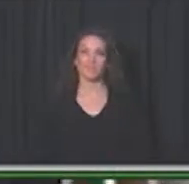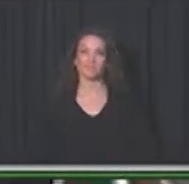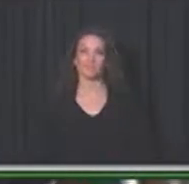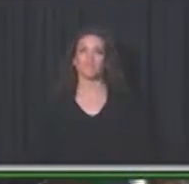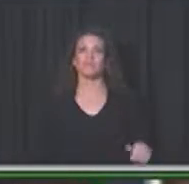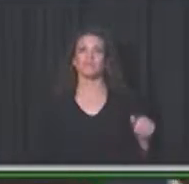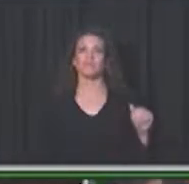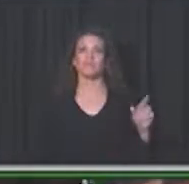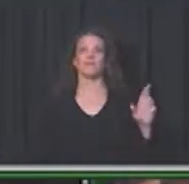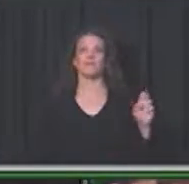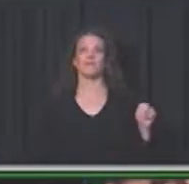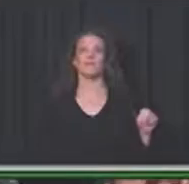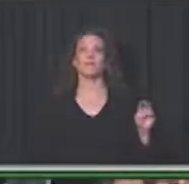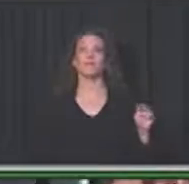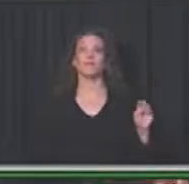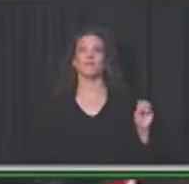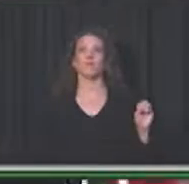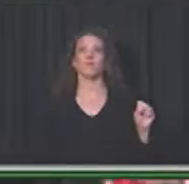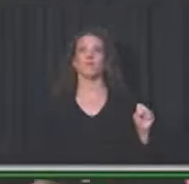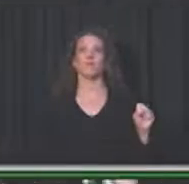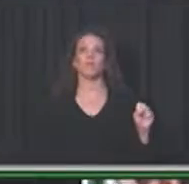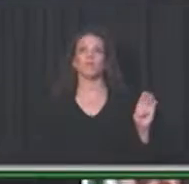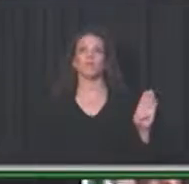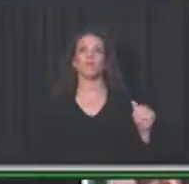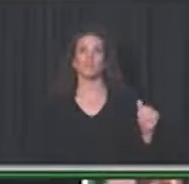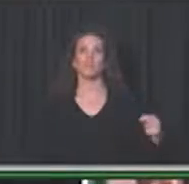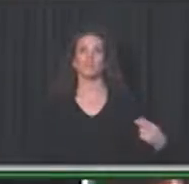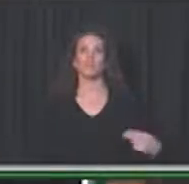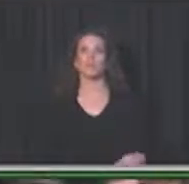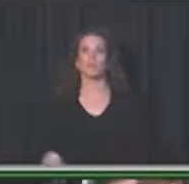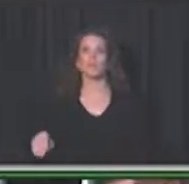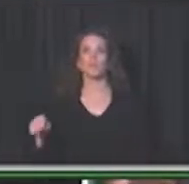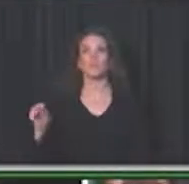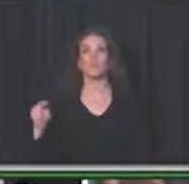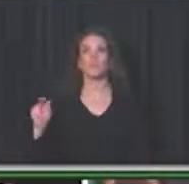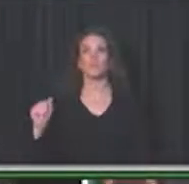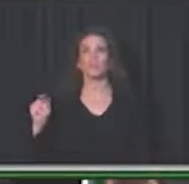Erin Bosambath. Nancy Lynn Bepler.